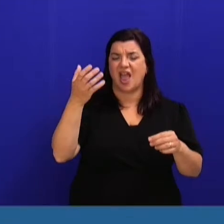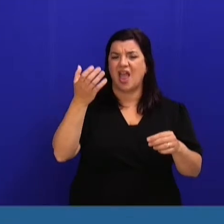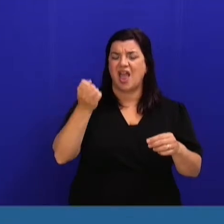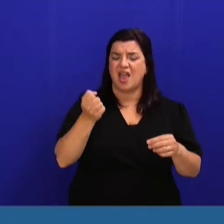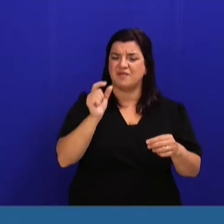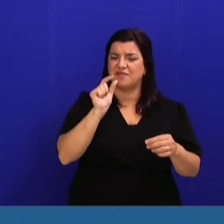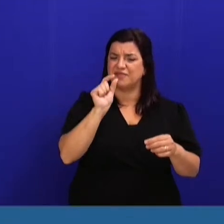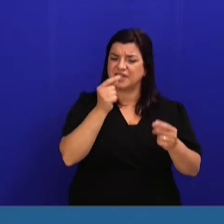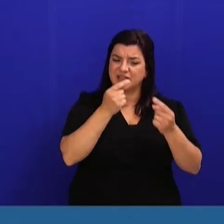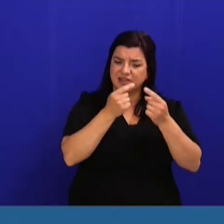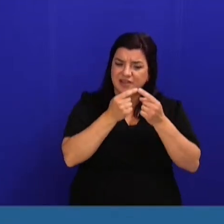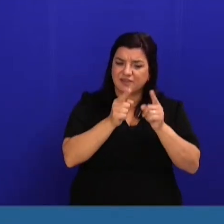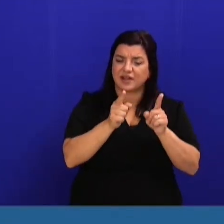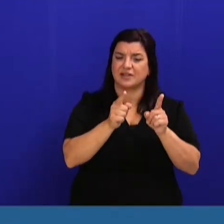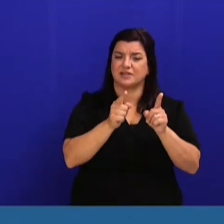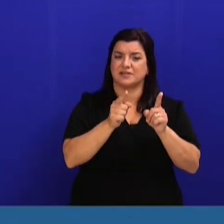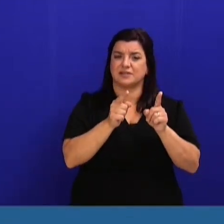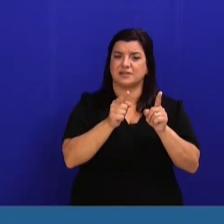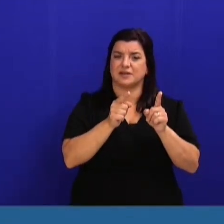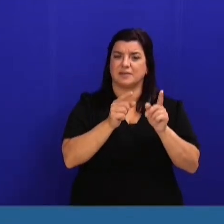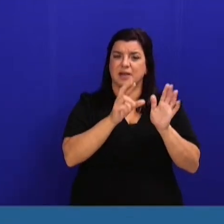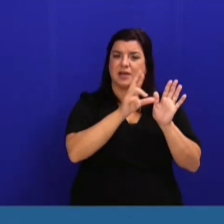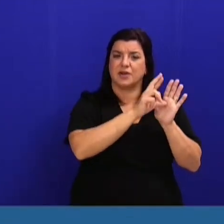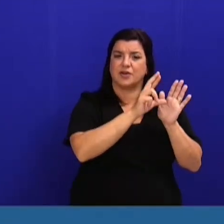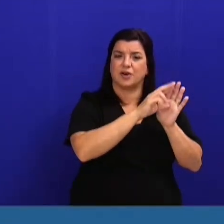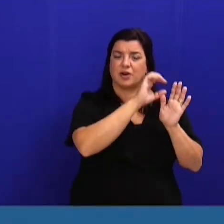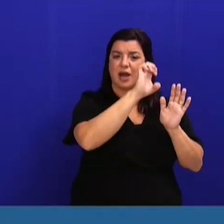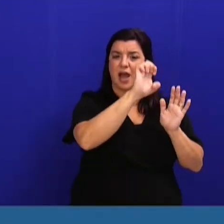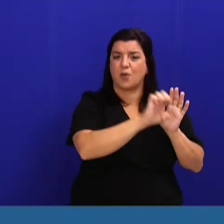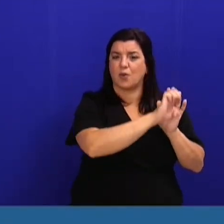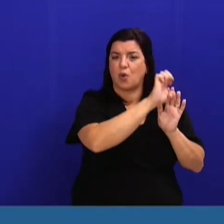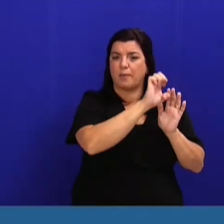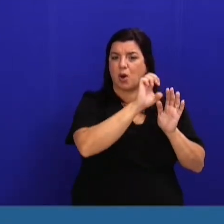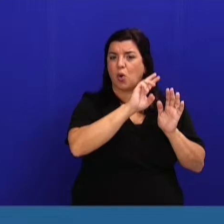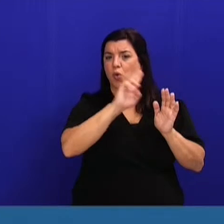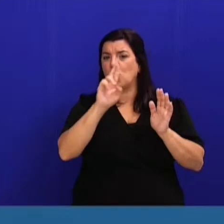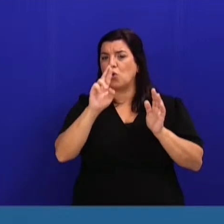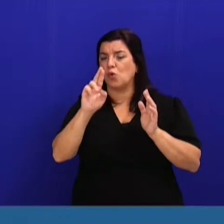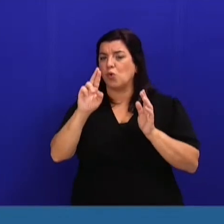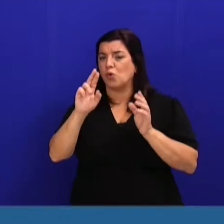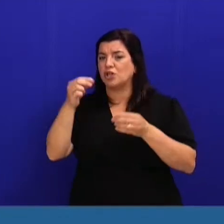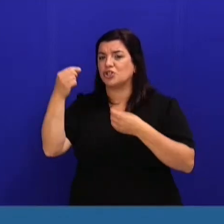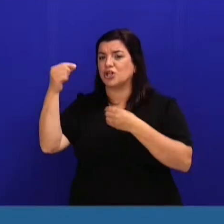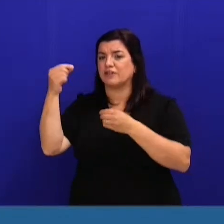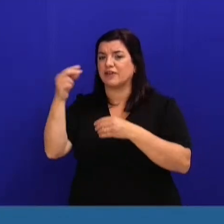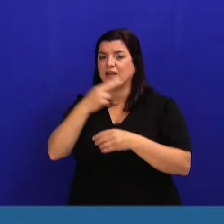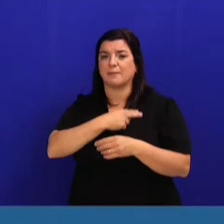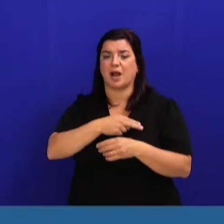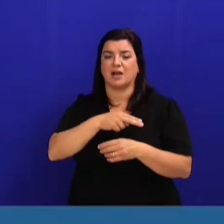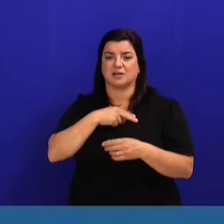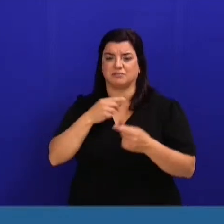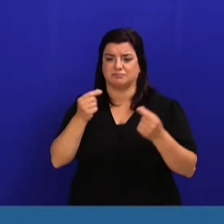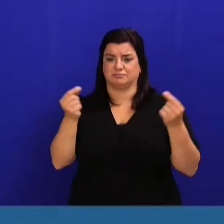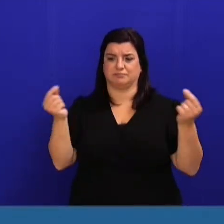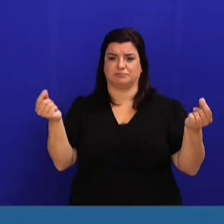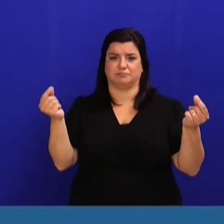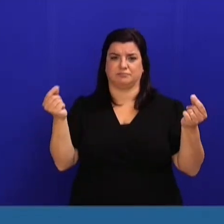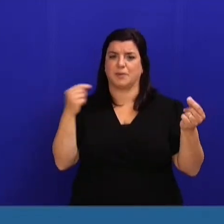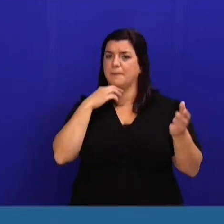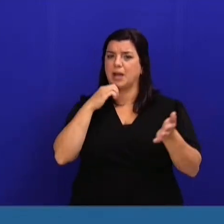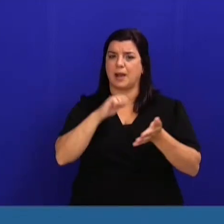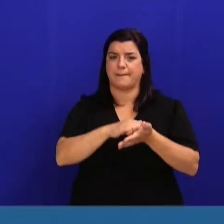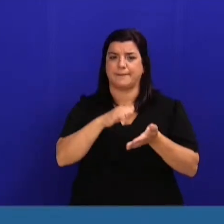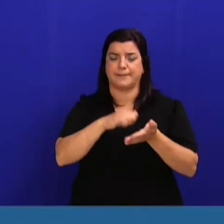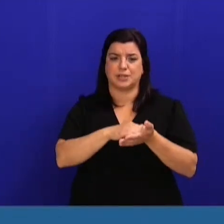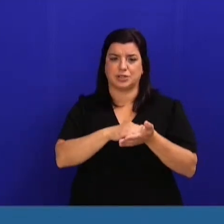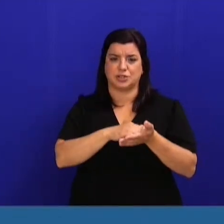fil-kriterji bejn il-ċertifikat Ewropew u ċ-ċertifikat ta' Malta. Jekk dan il-ċertifikat